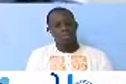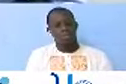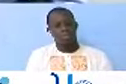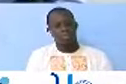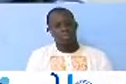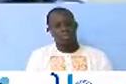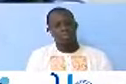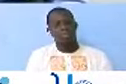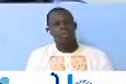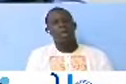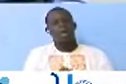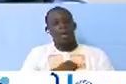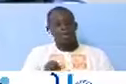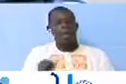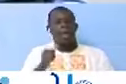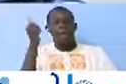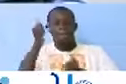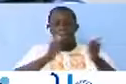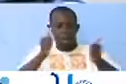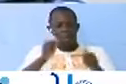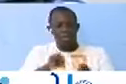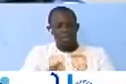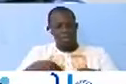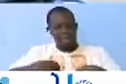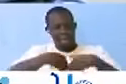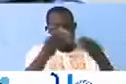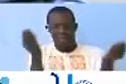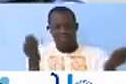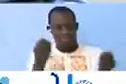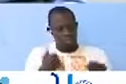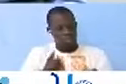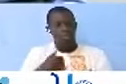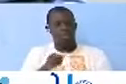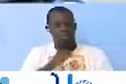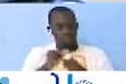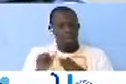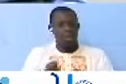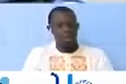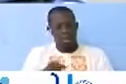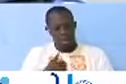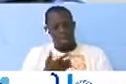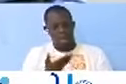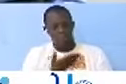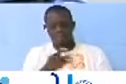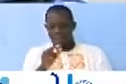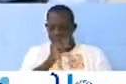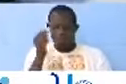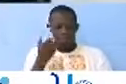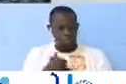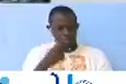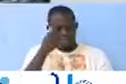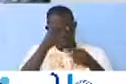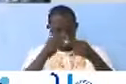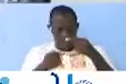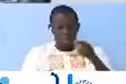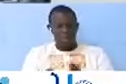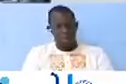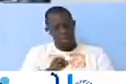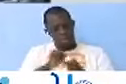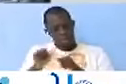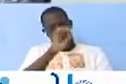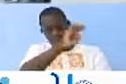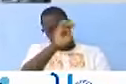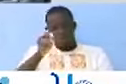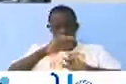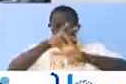The bags that I distributed to people, I have the names of those individuals in my memory. Call all